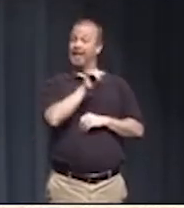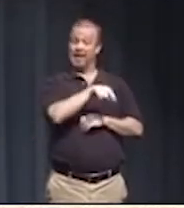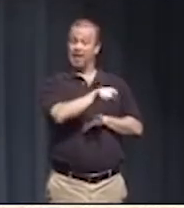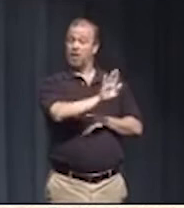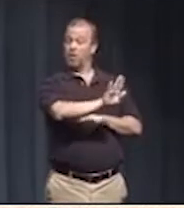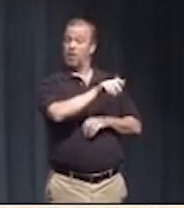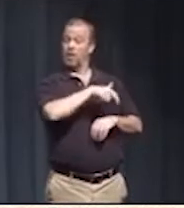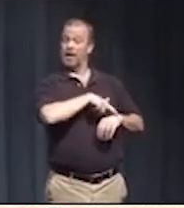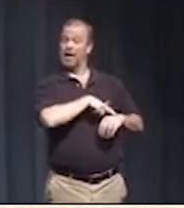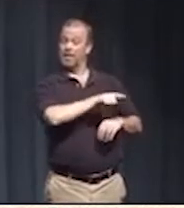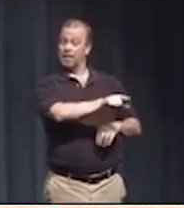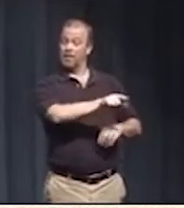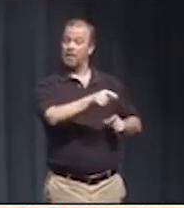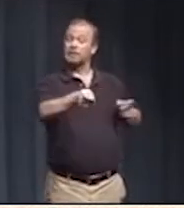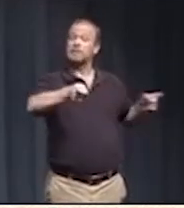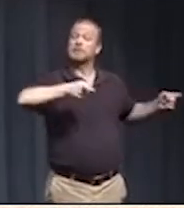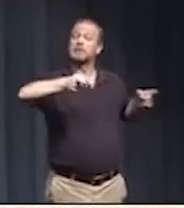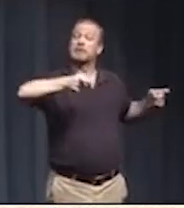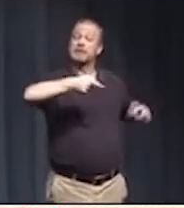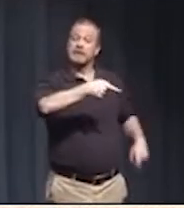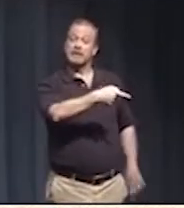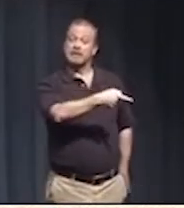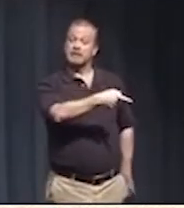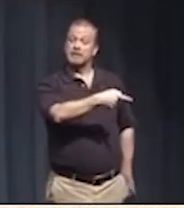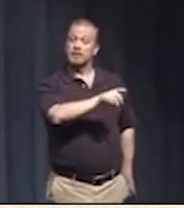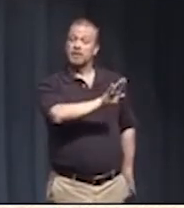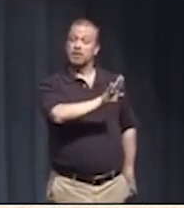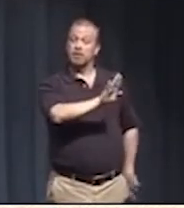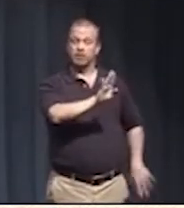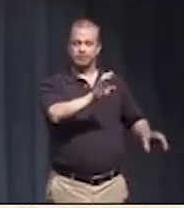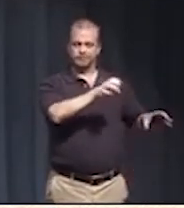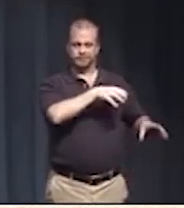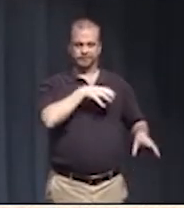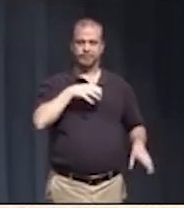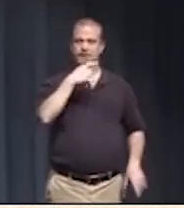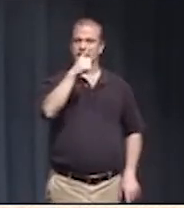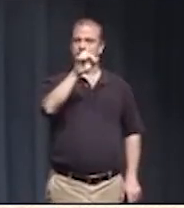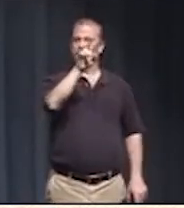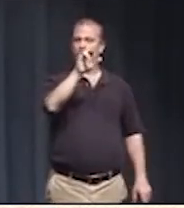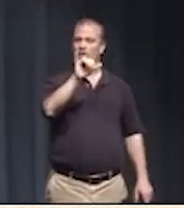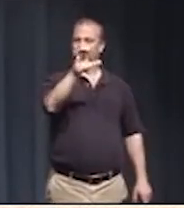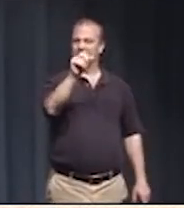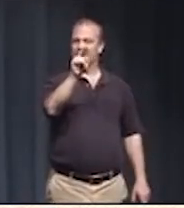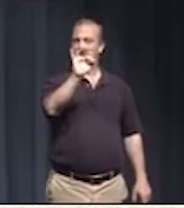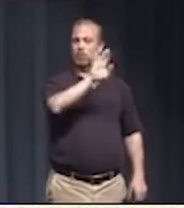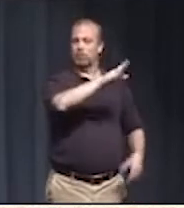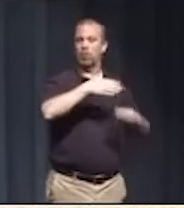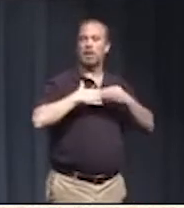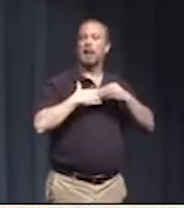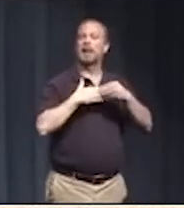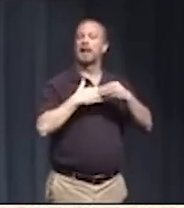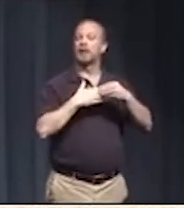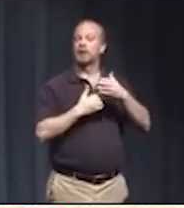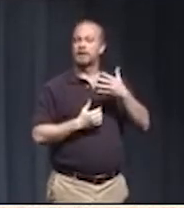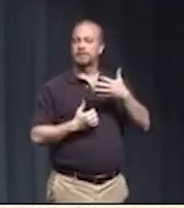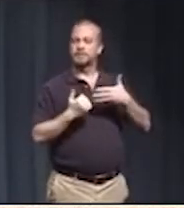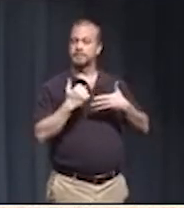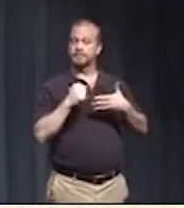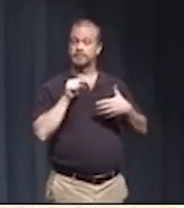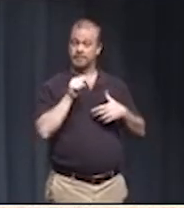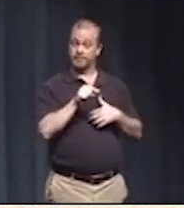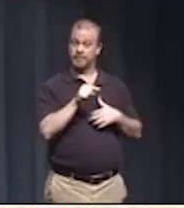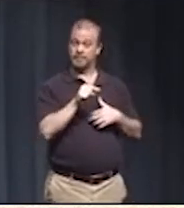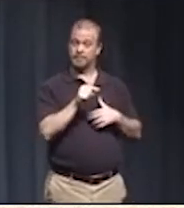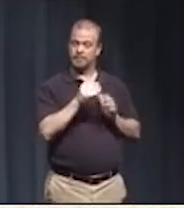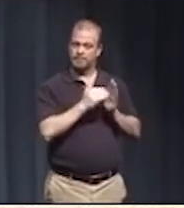her entire reign, her Privy Council, which was her leadership, her cabinet for all intents and purposes, continue